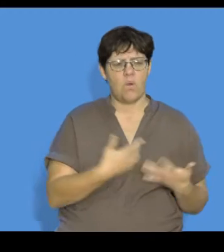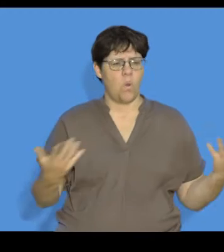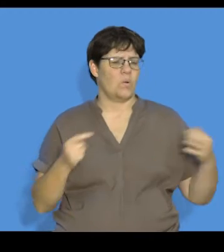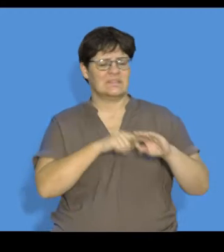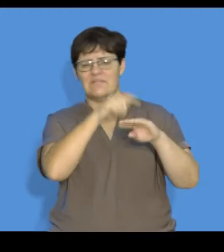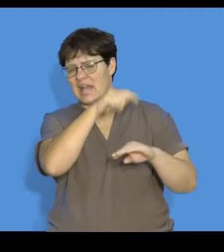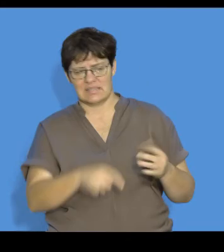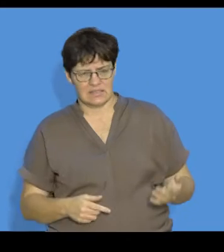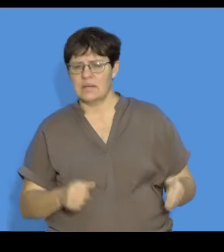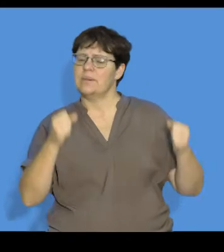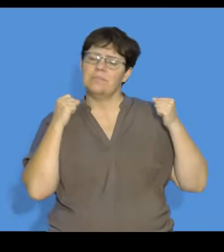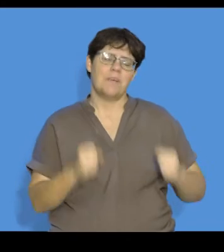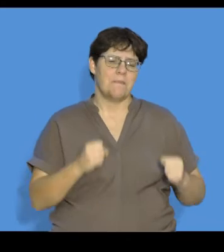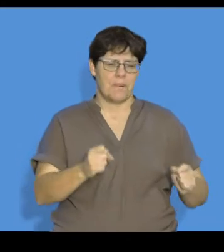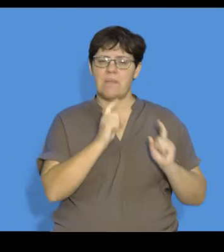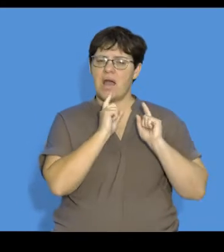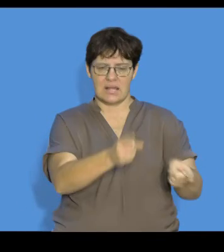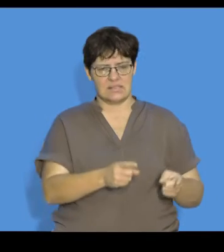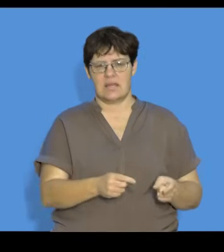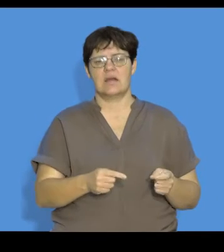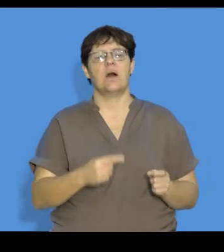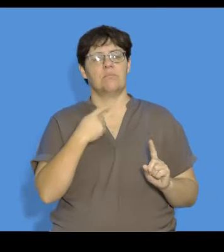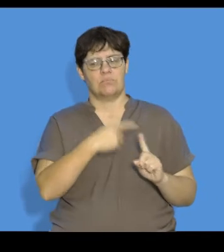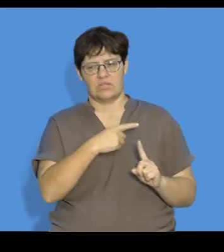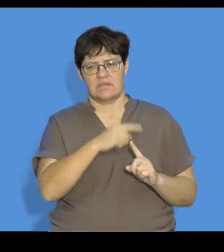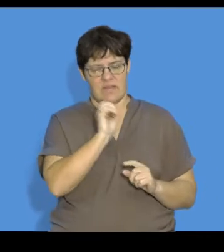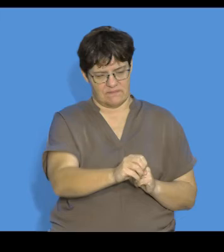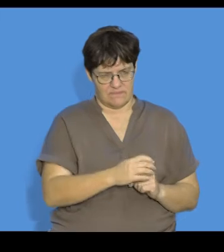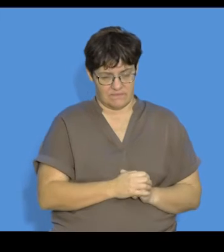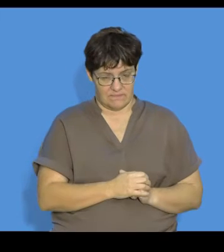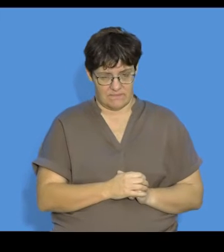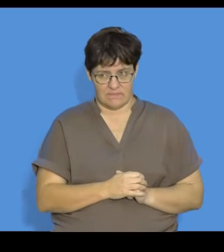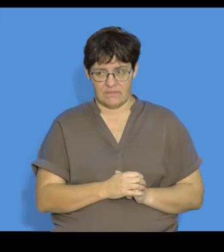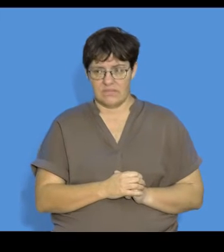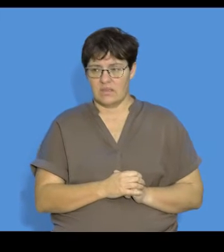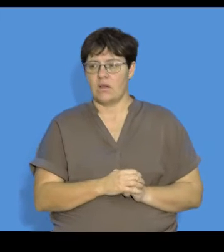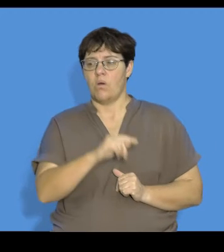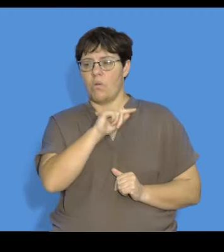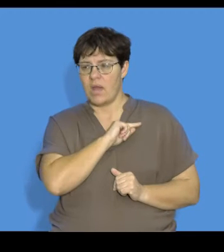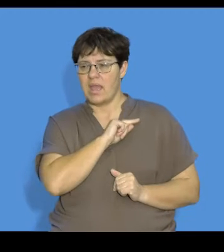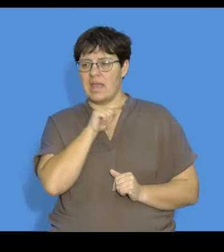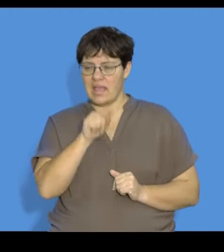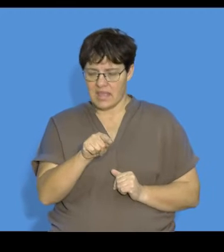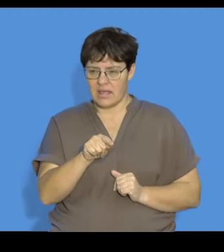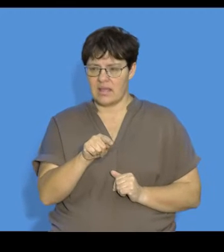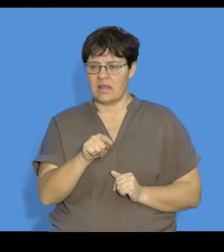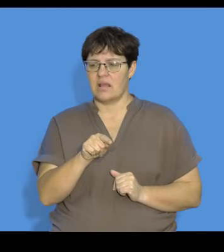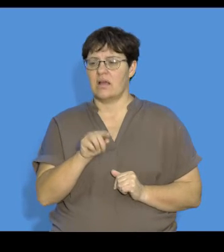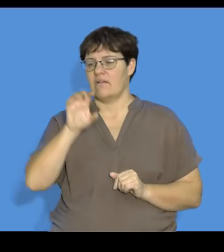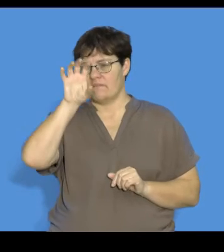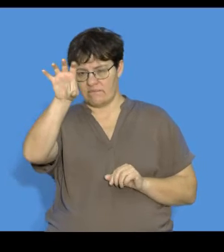will always be a positive. So that's why the graph will then lie in the first and the third